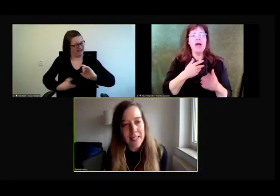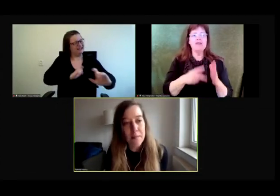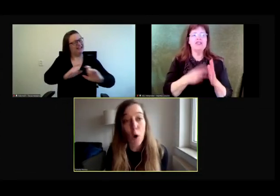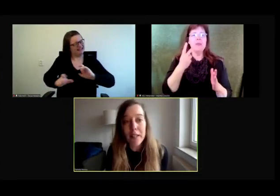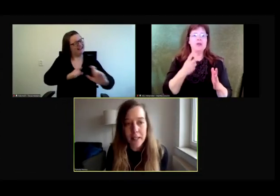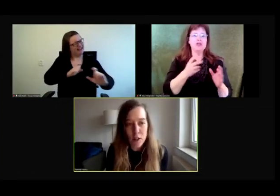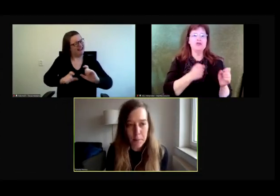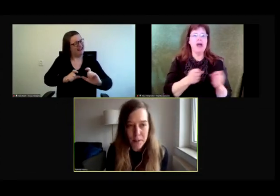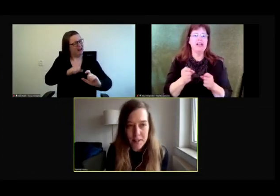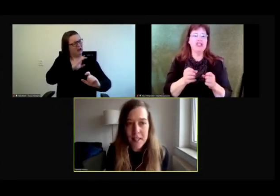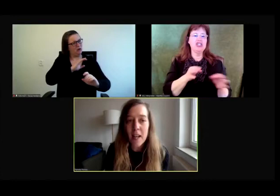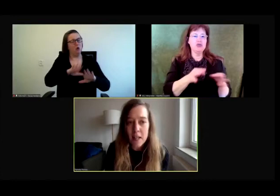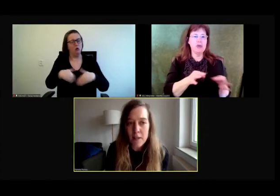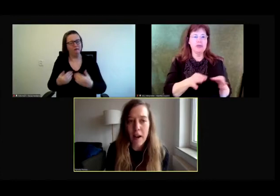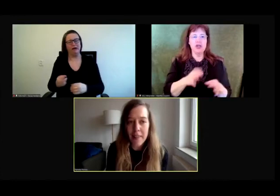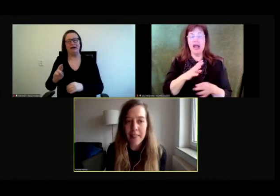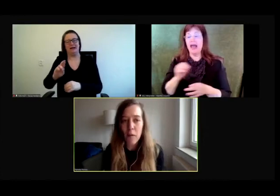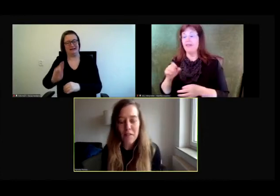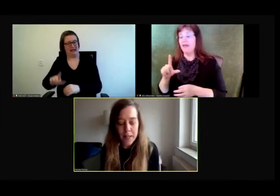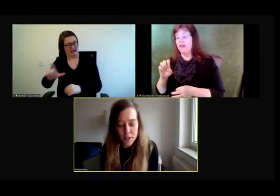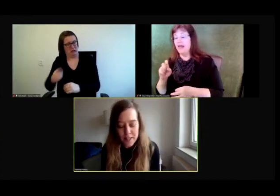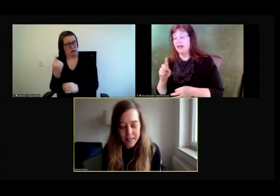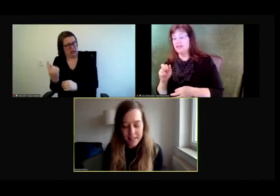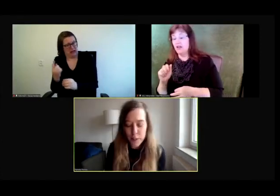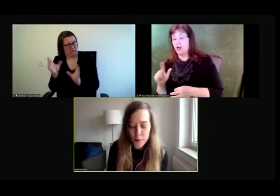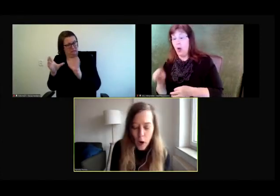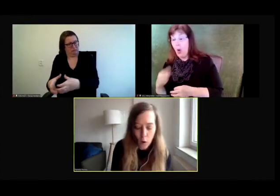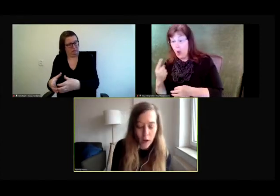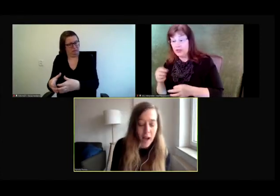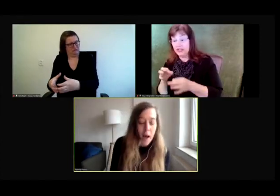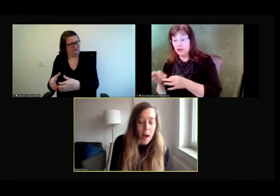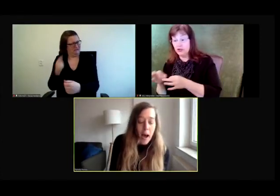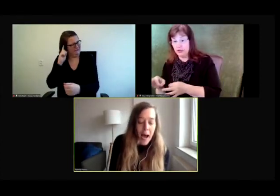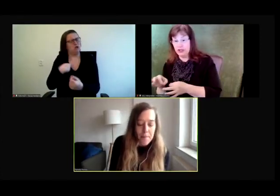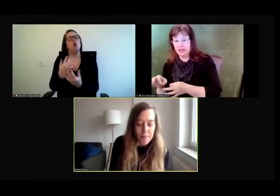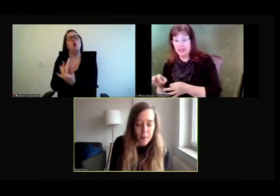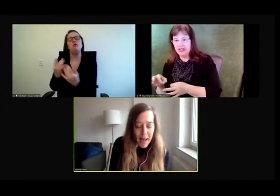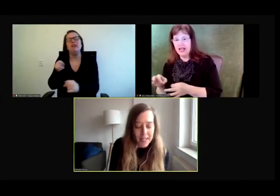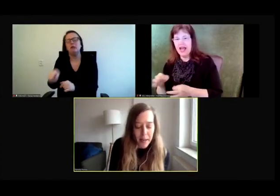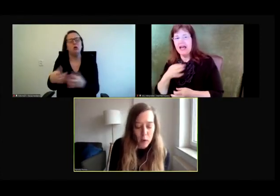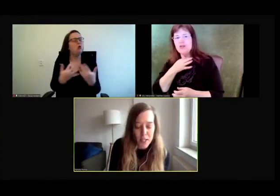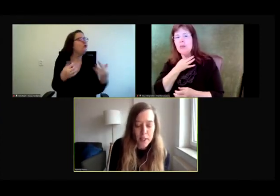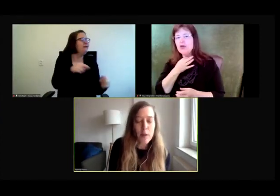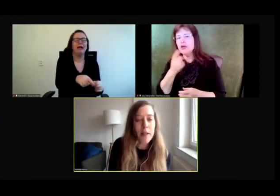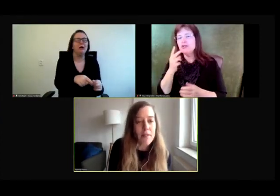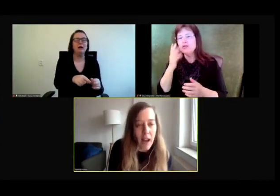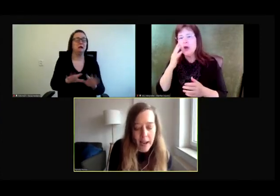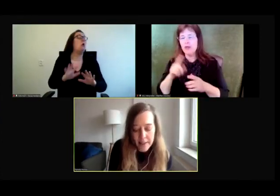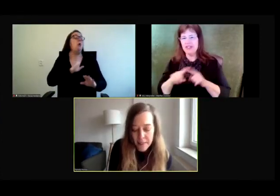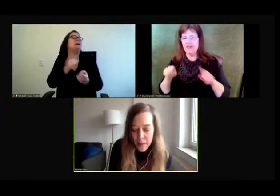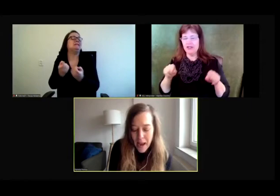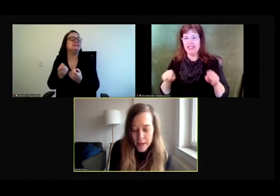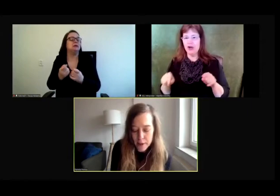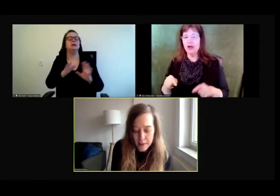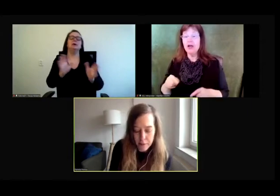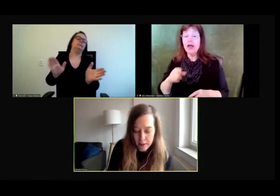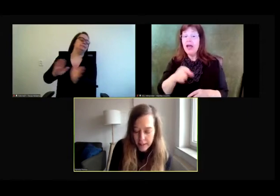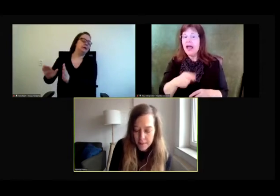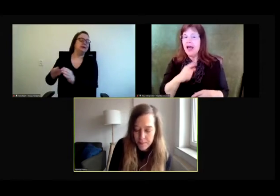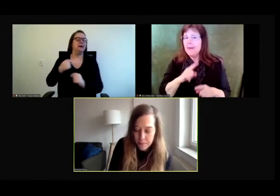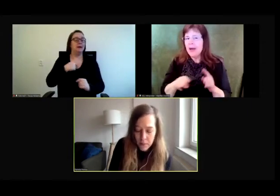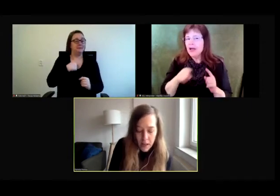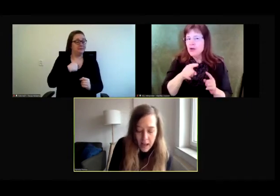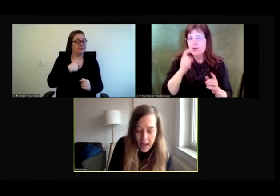the relational lexeme only descriptions. So I think that would have been interesting to know. But back to my question, you didn't find that they